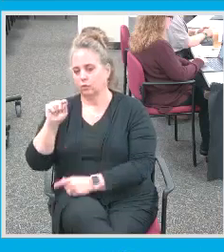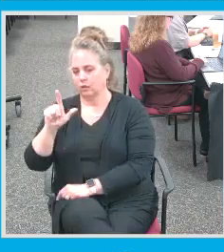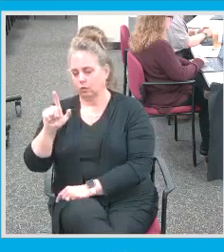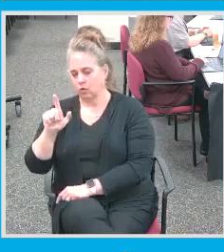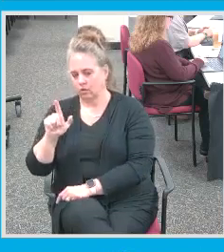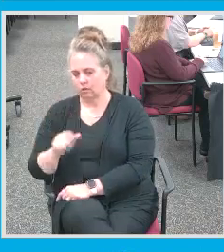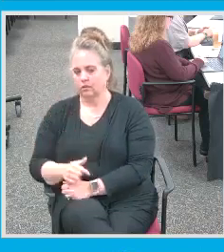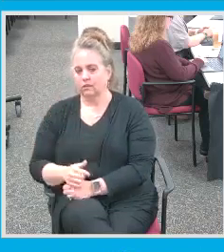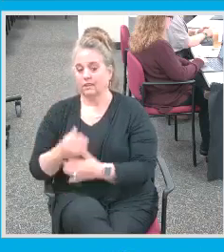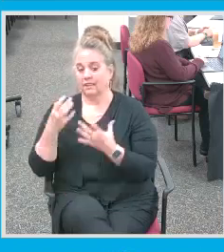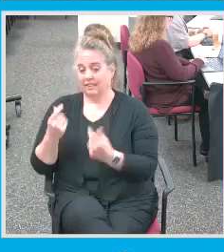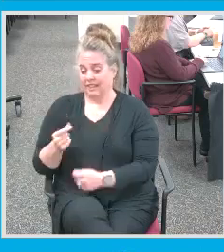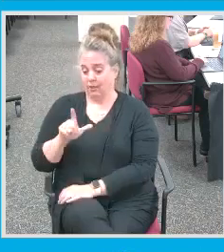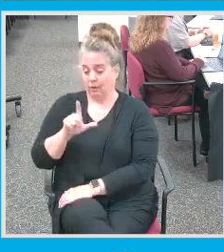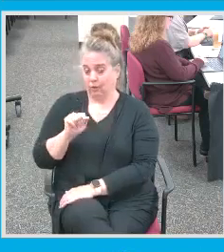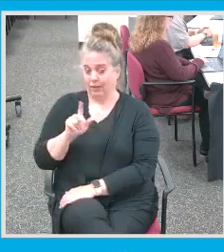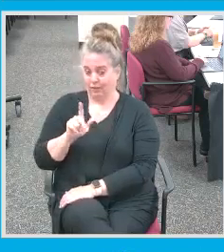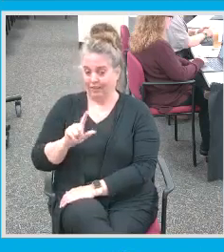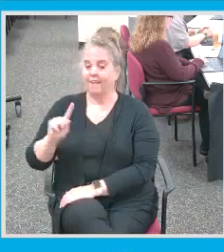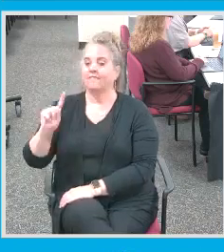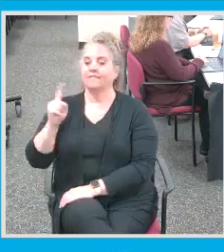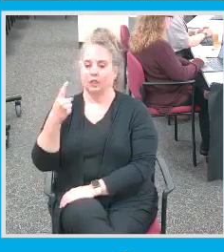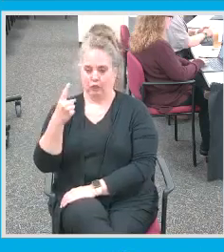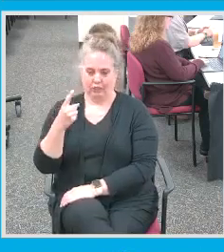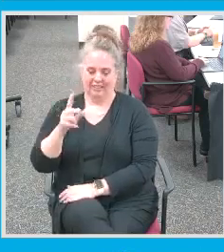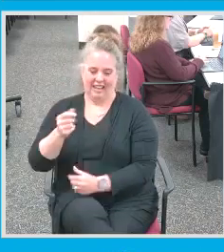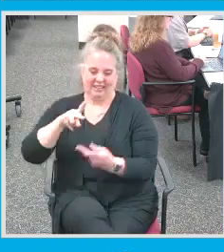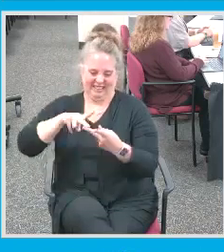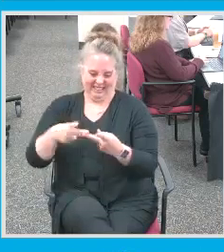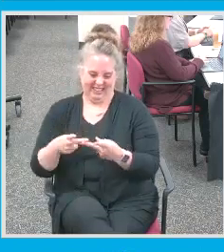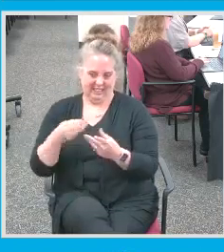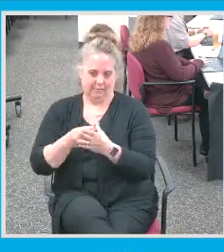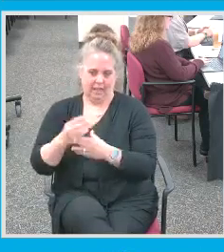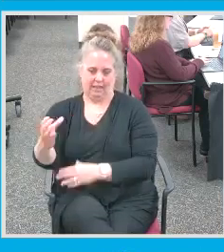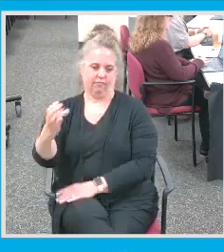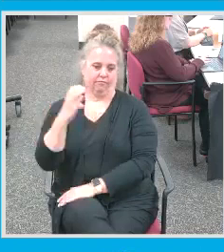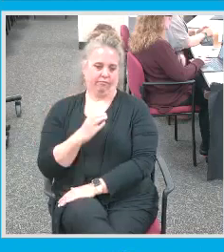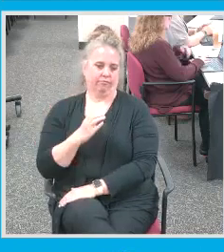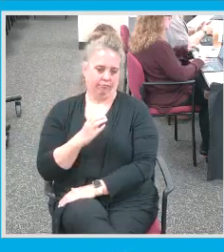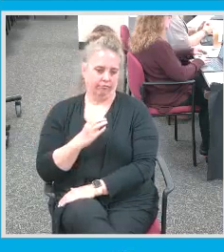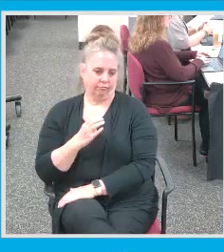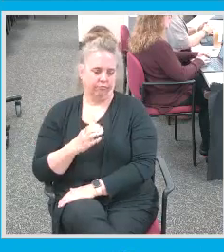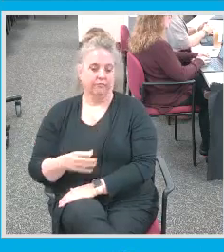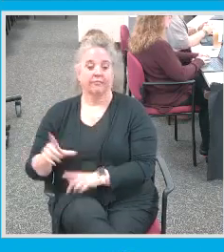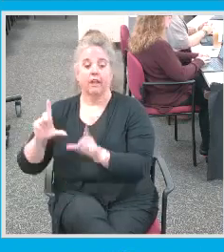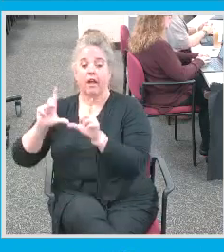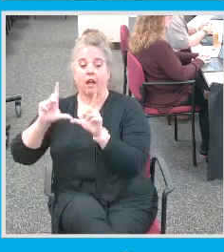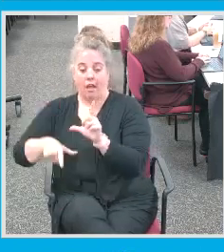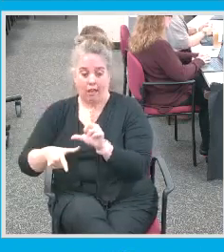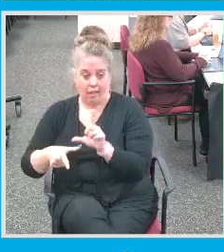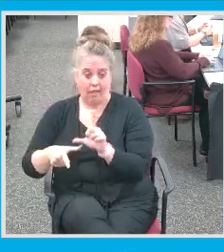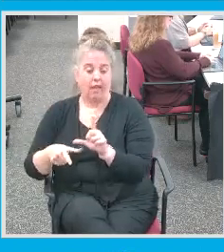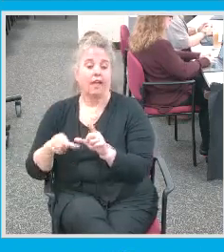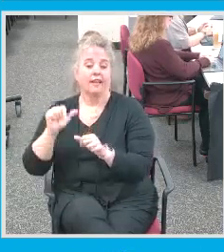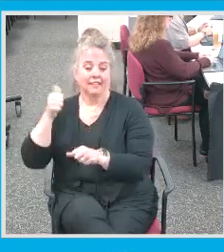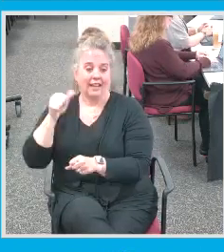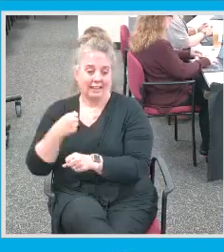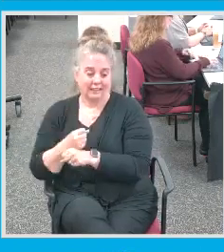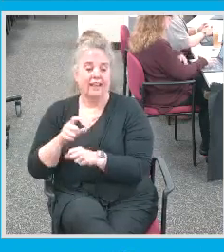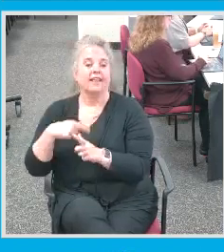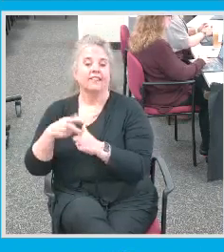within the second grant cycle. So once that ends in the 10 years, we will not have this funding